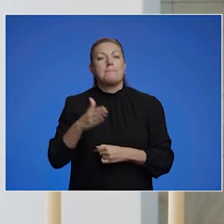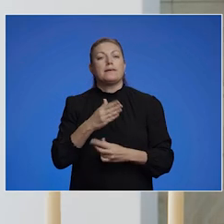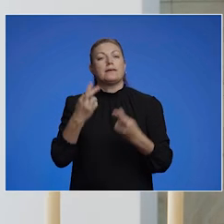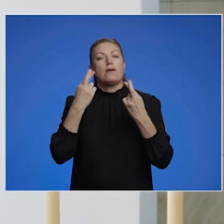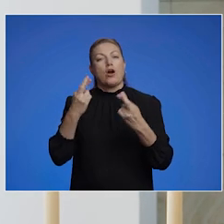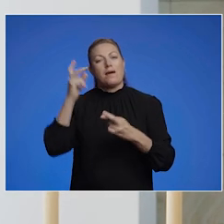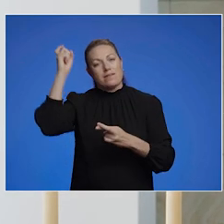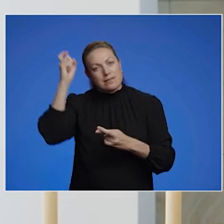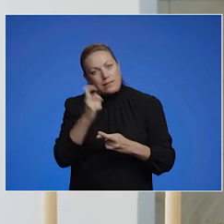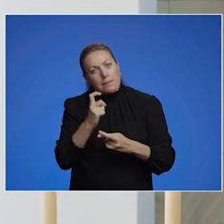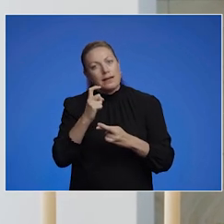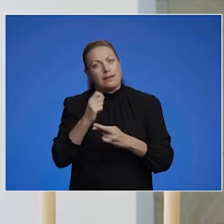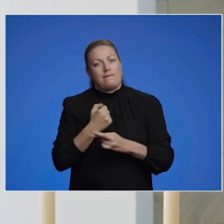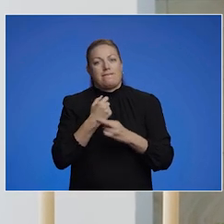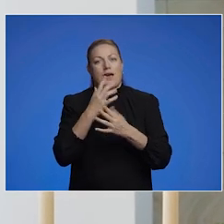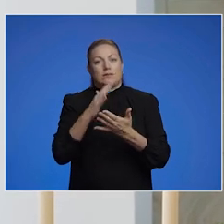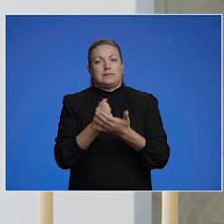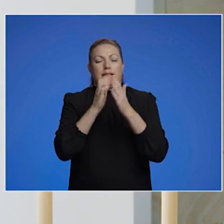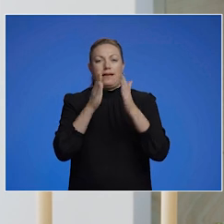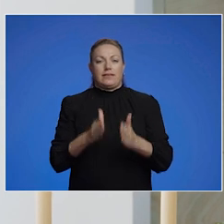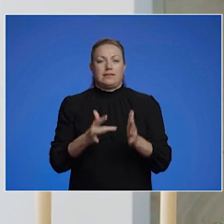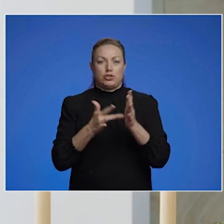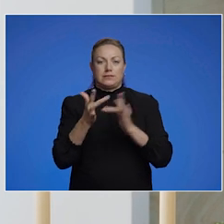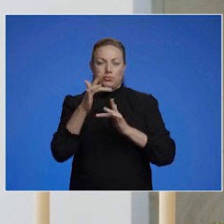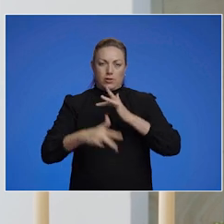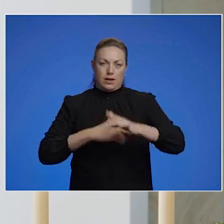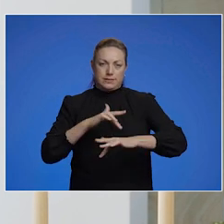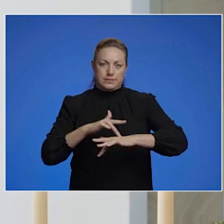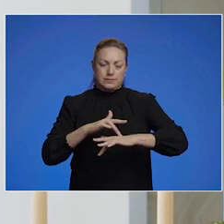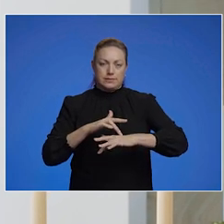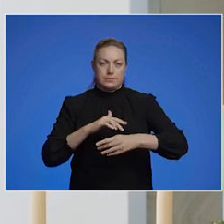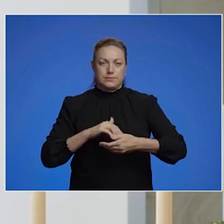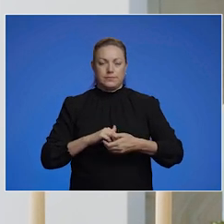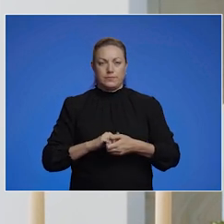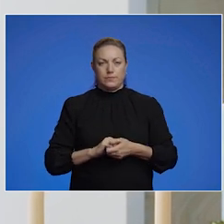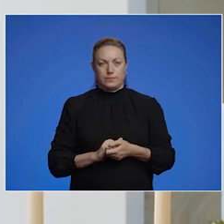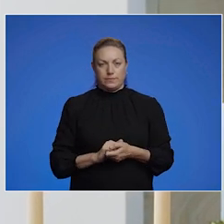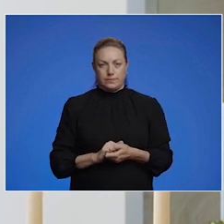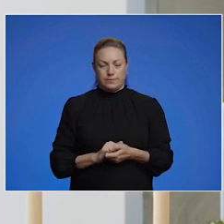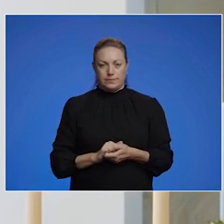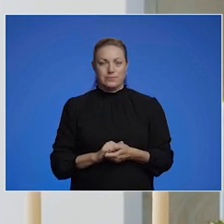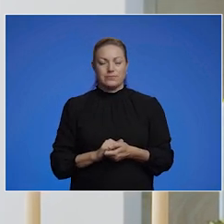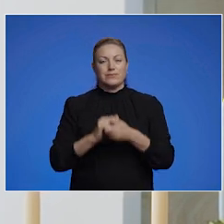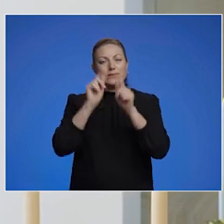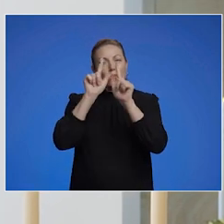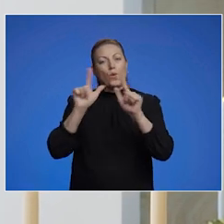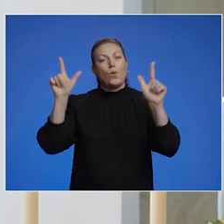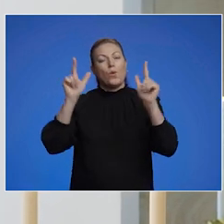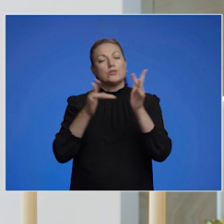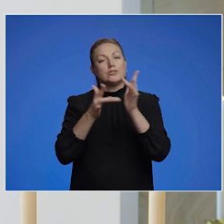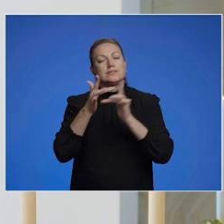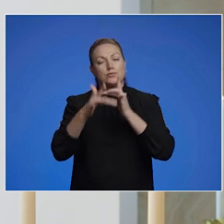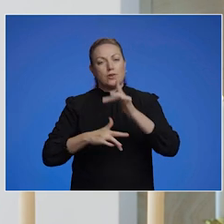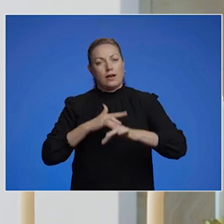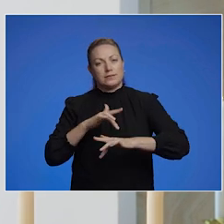our Saviour, Jesus Christ. For the kingdom, the power, and the glory are yours, now and forever.